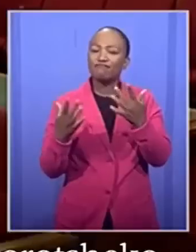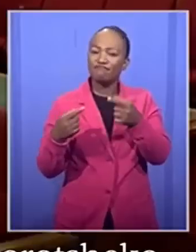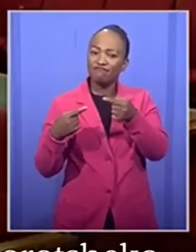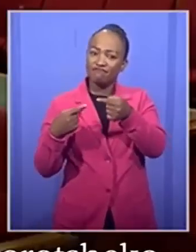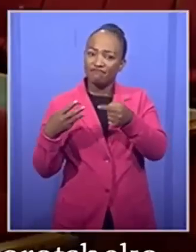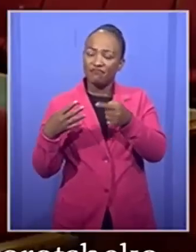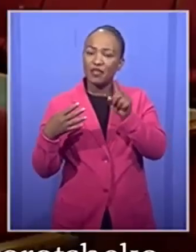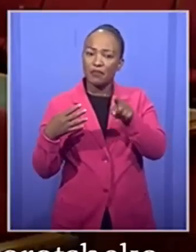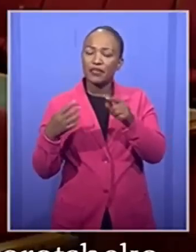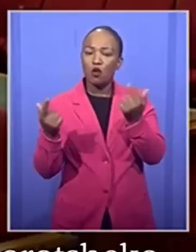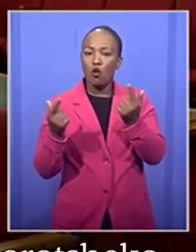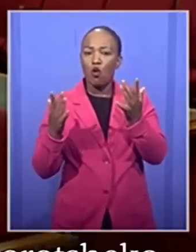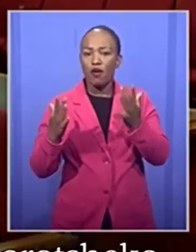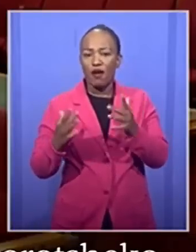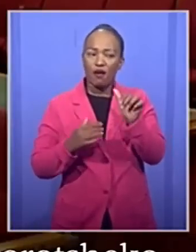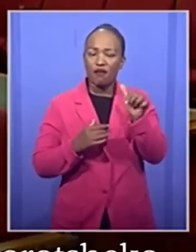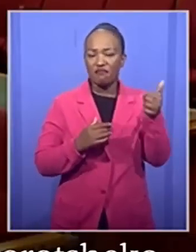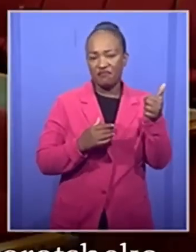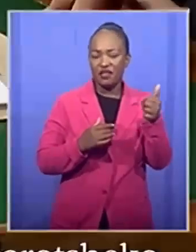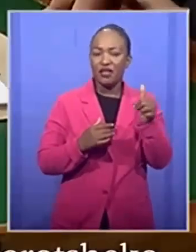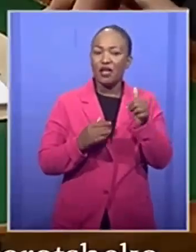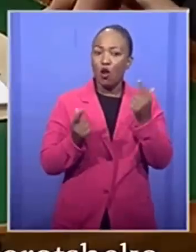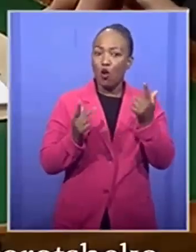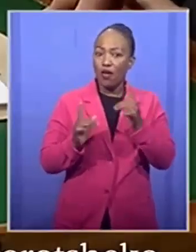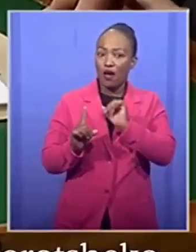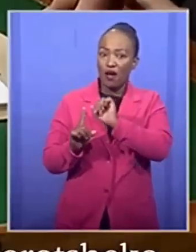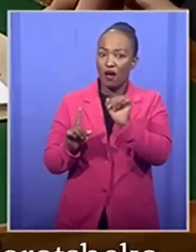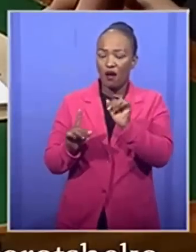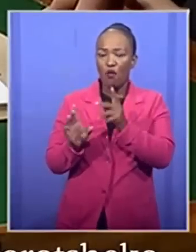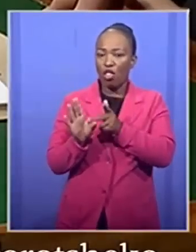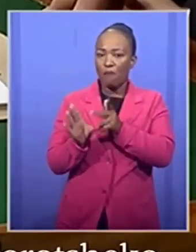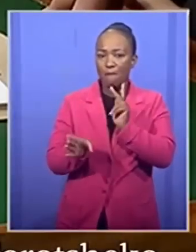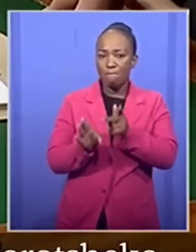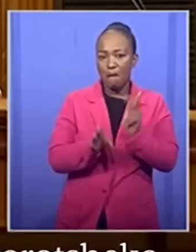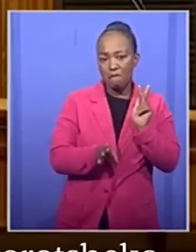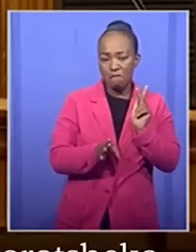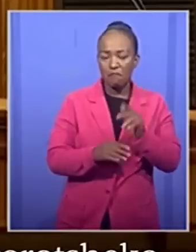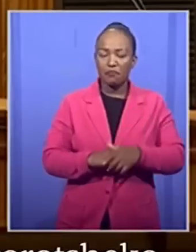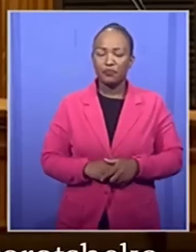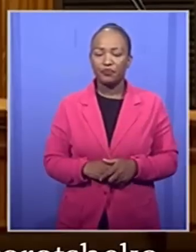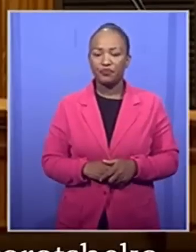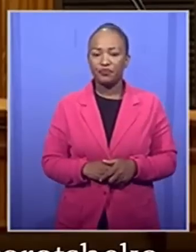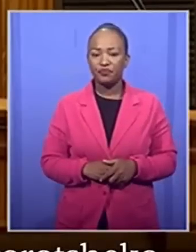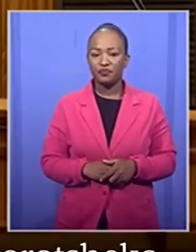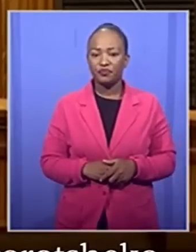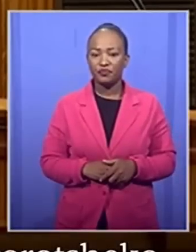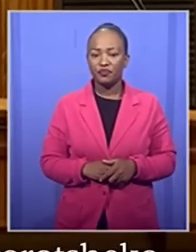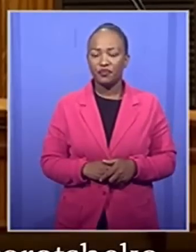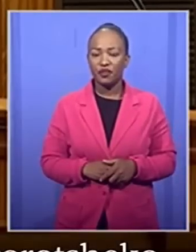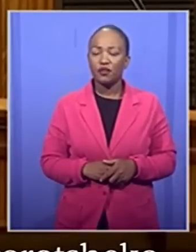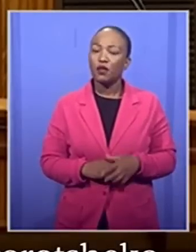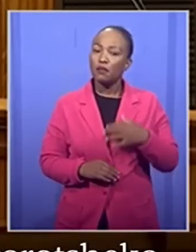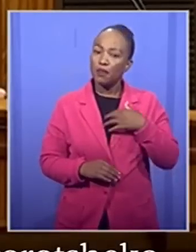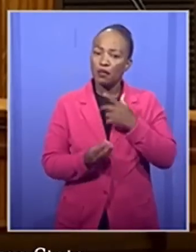ba fumane maqwetha a mang ka mora hore maqwetha a bona a ikgule nyeweng ena. My order is in this regard,